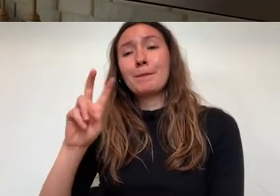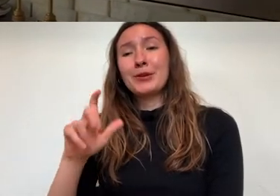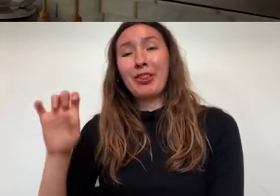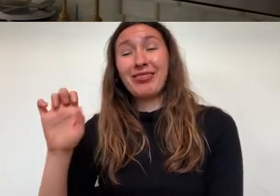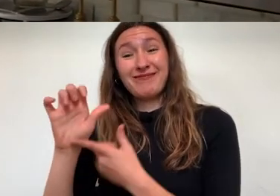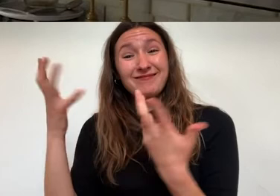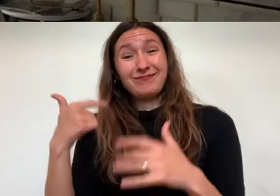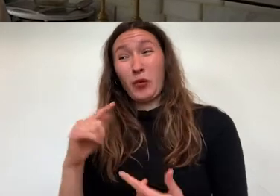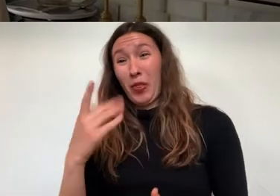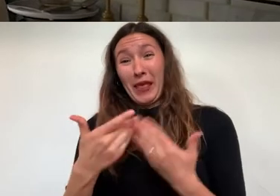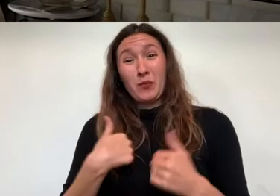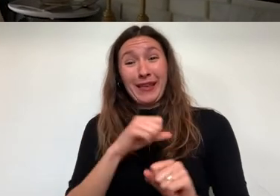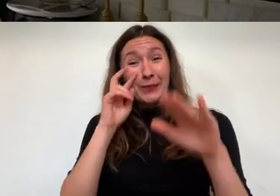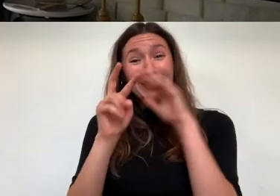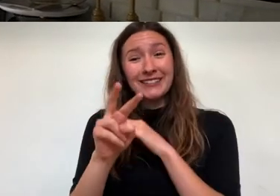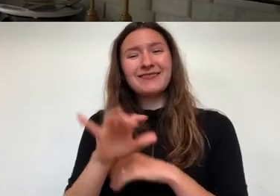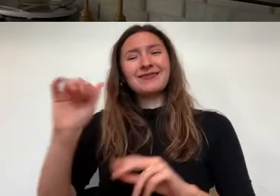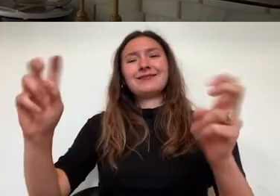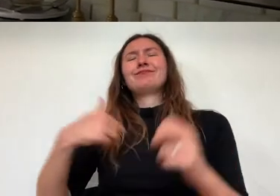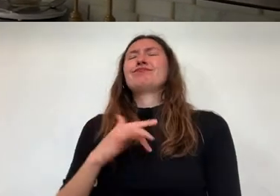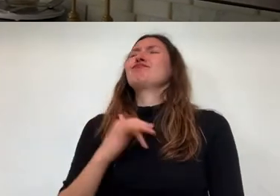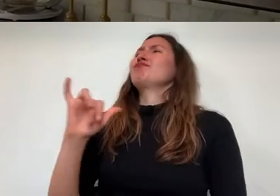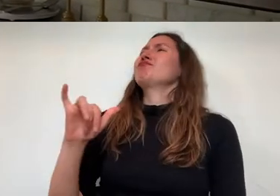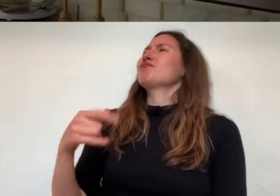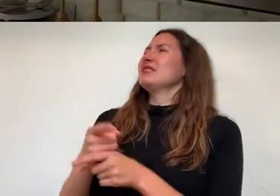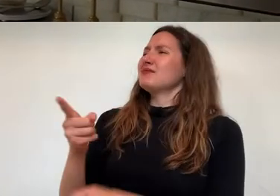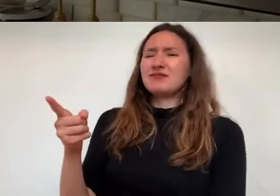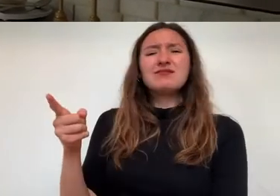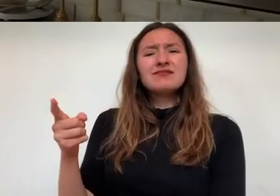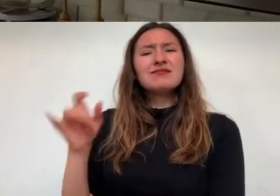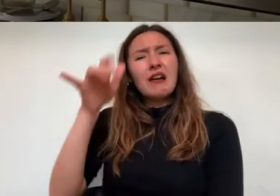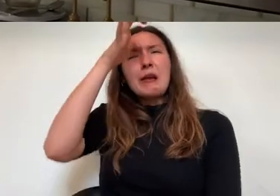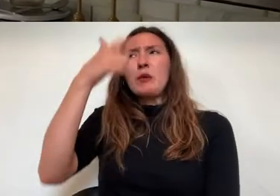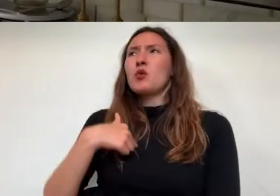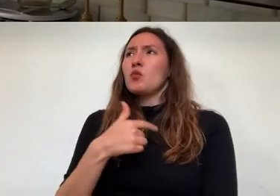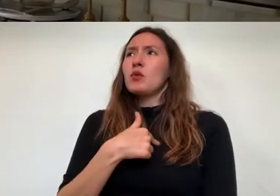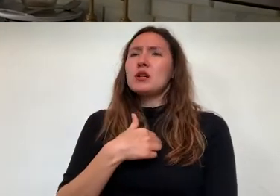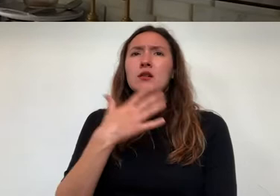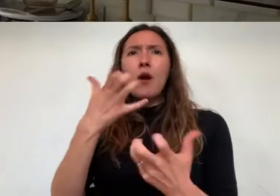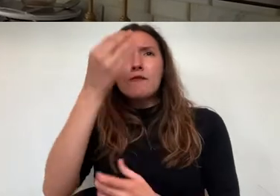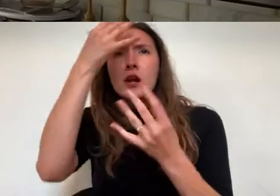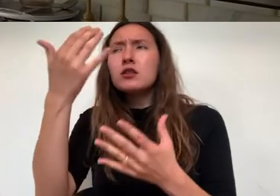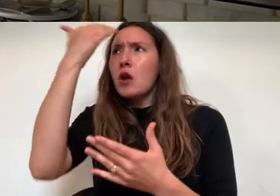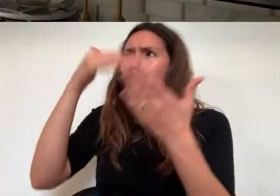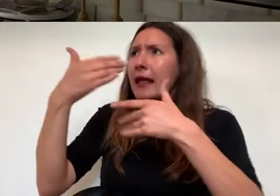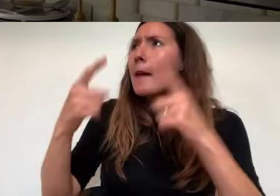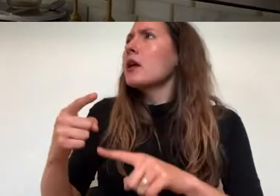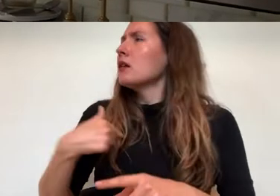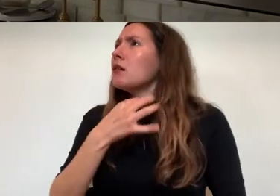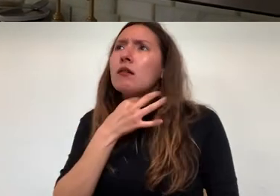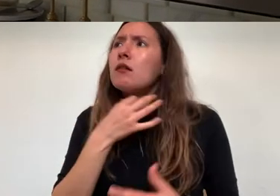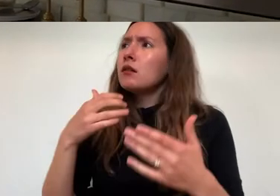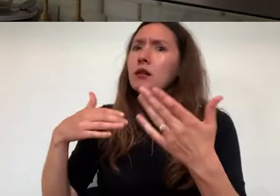crossword puzzles. That just spoke to me that day, because this idea of longing for information and what's actually going on and